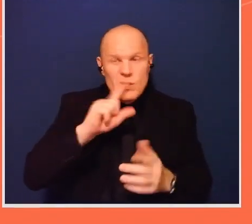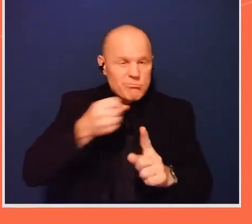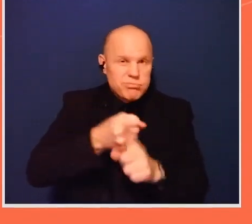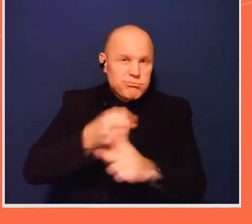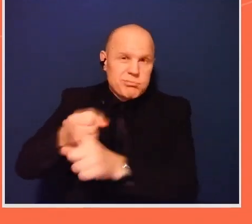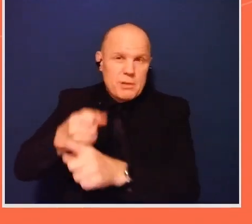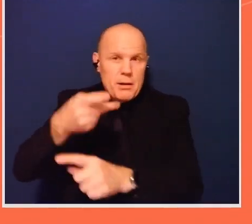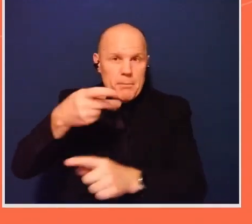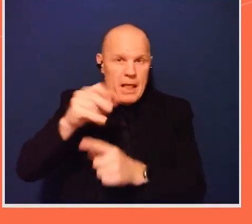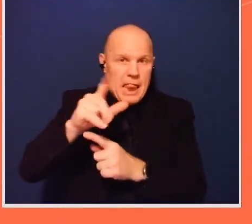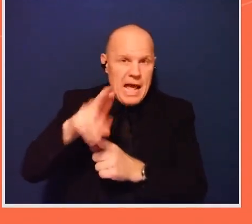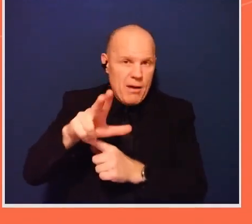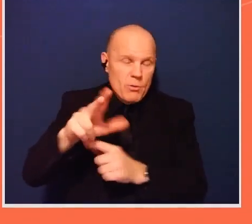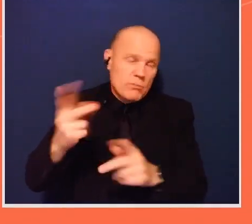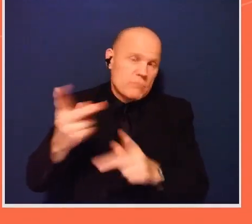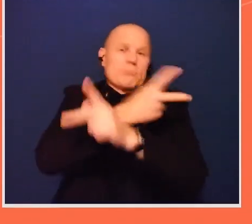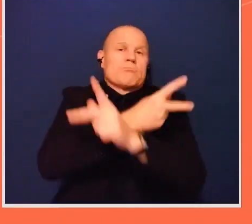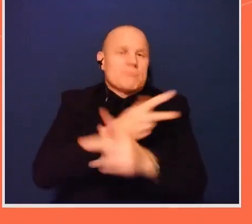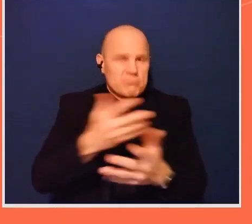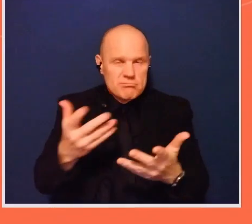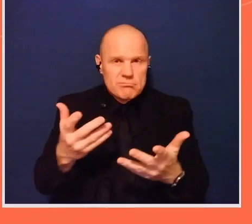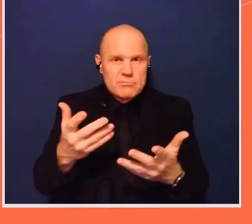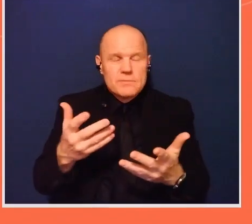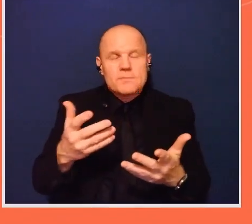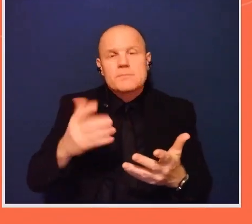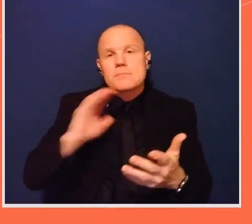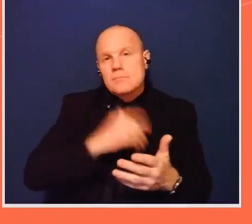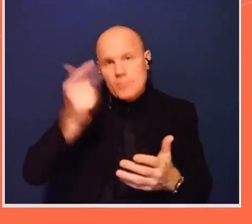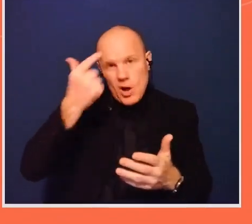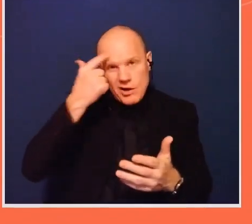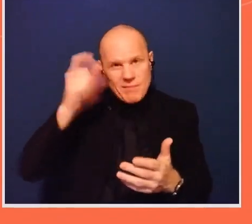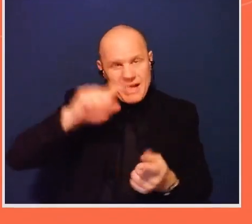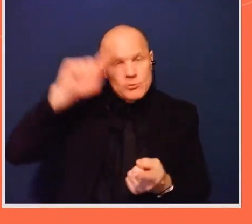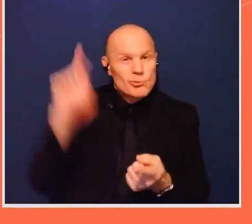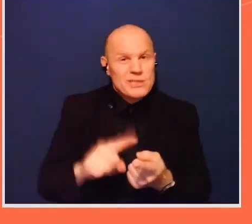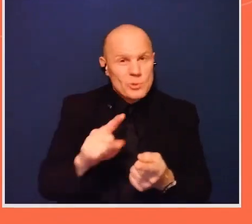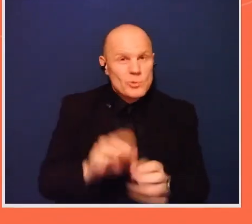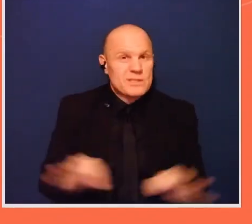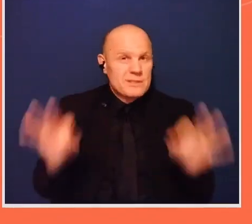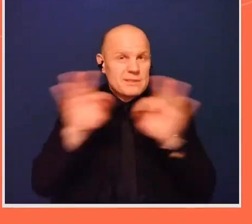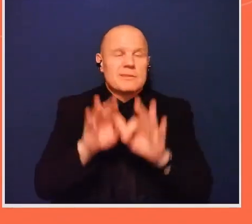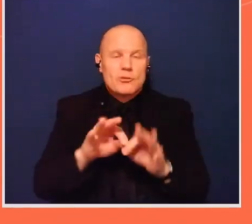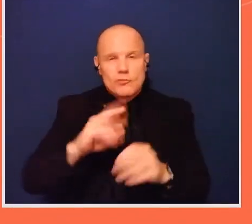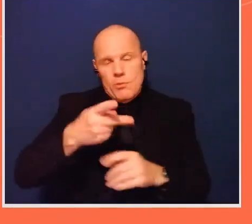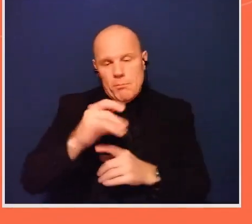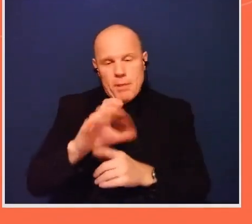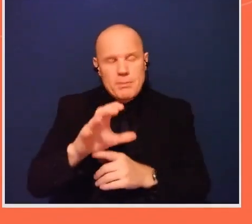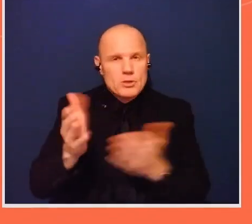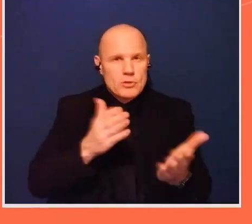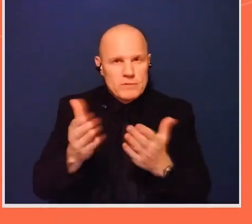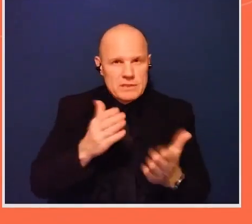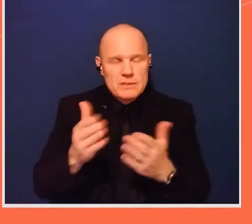through generations of practice, every story, every